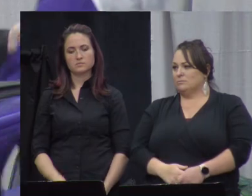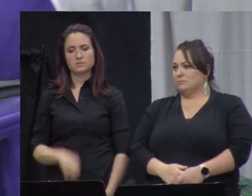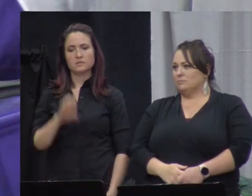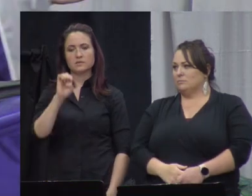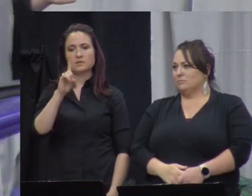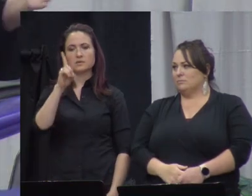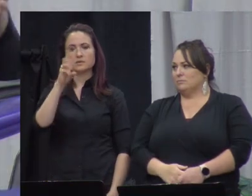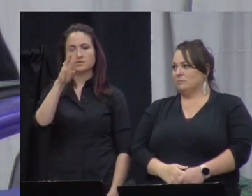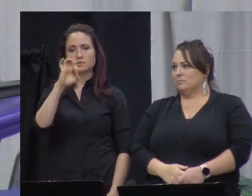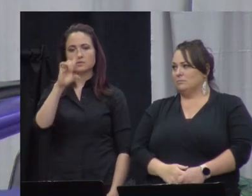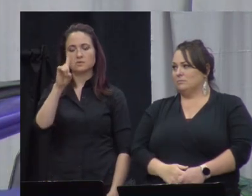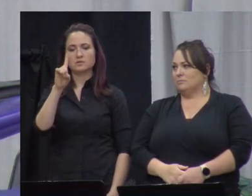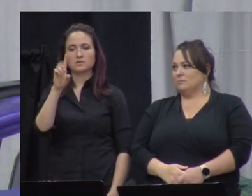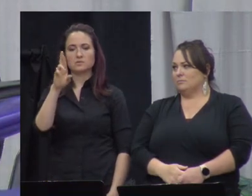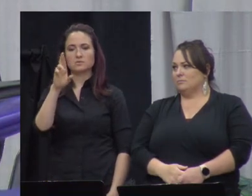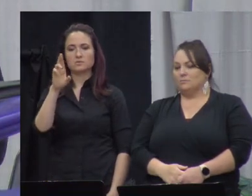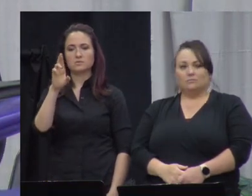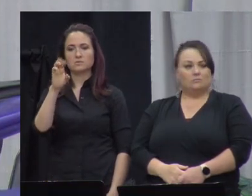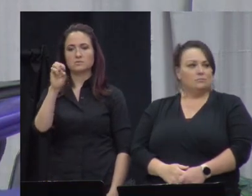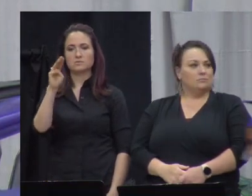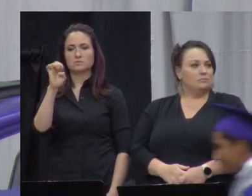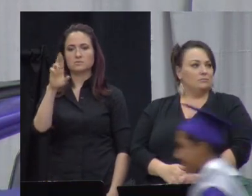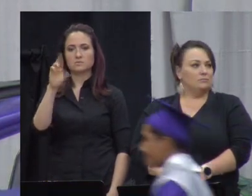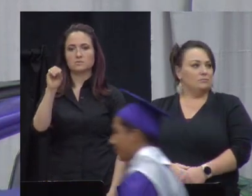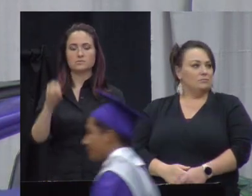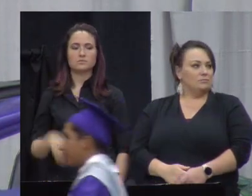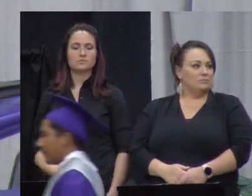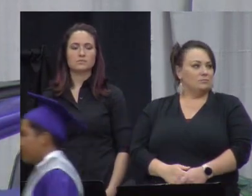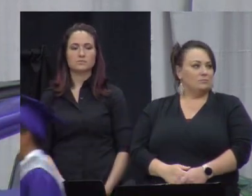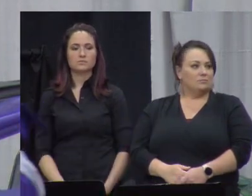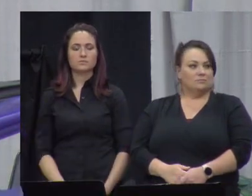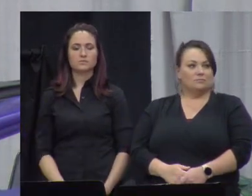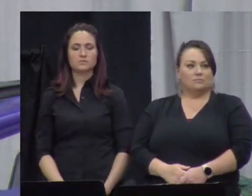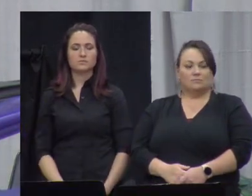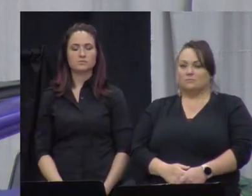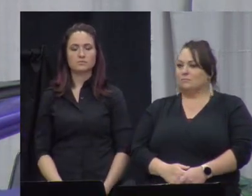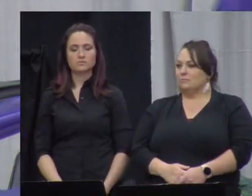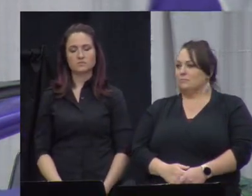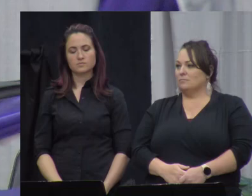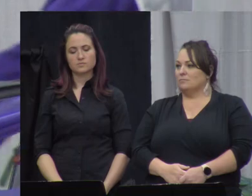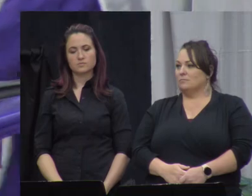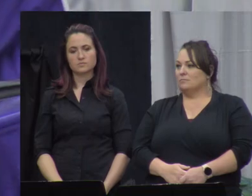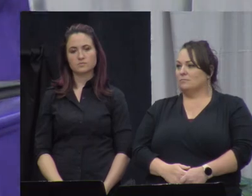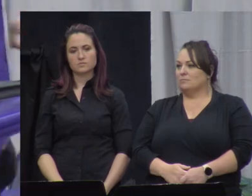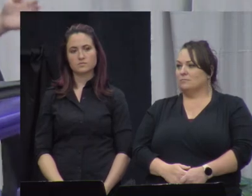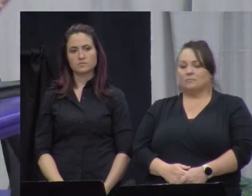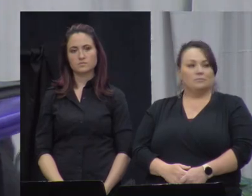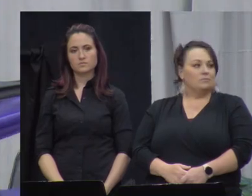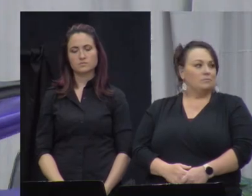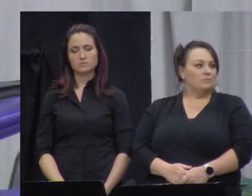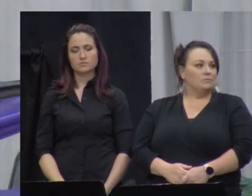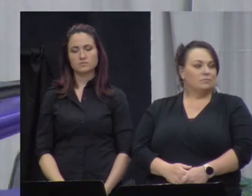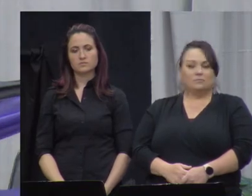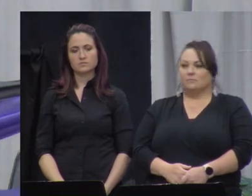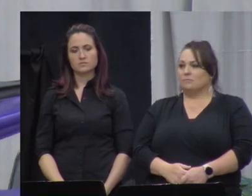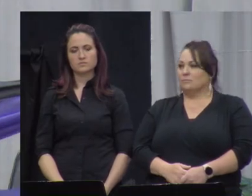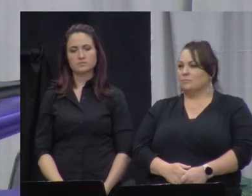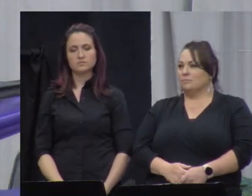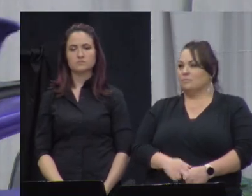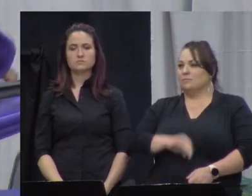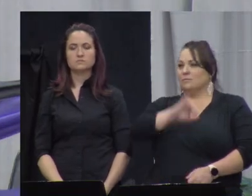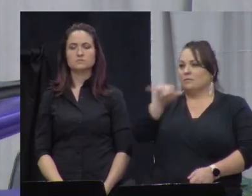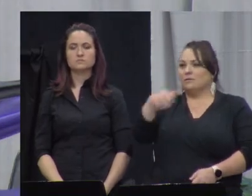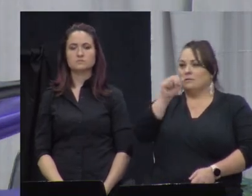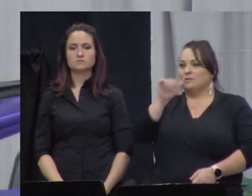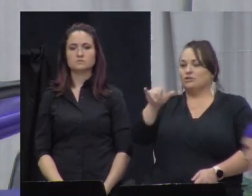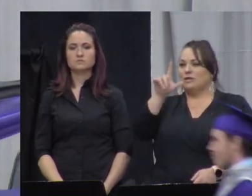Edward Romero. G- Jayla